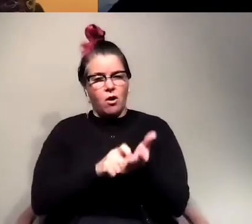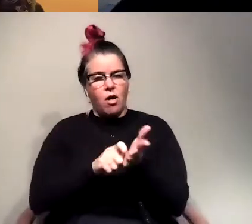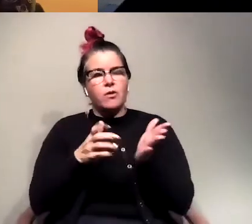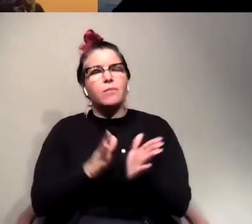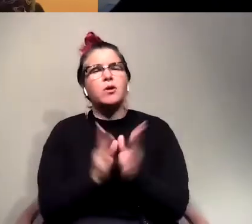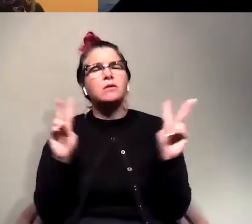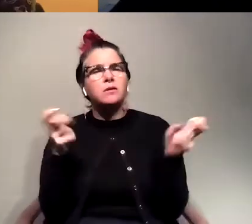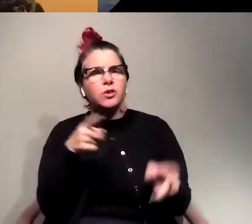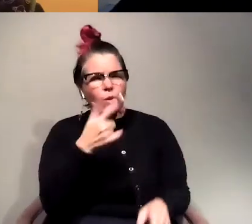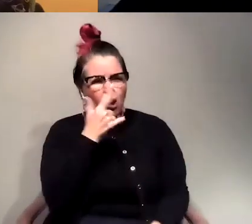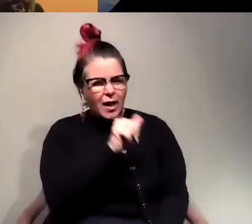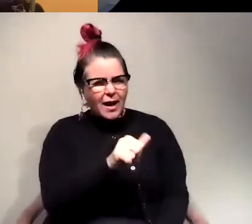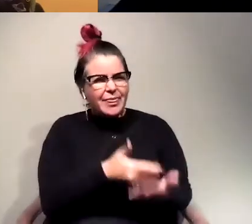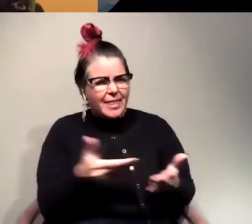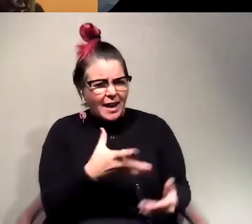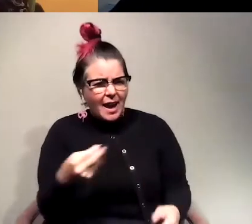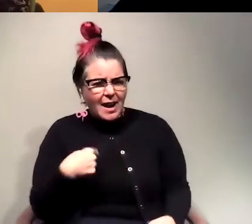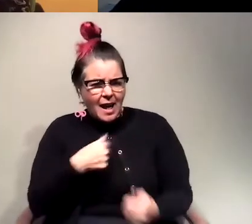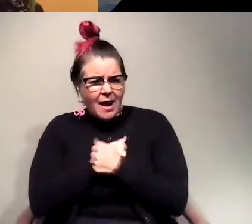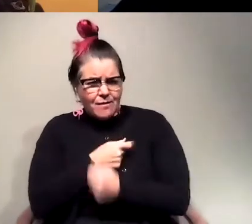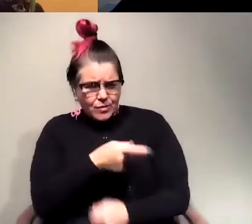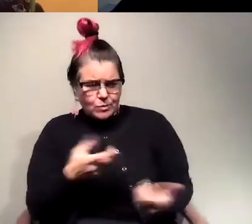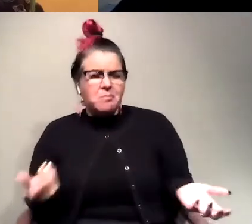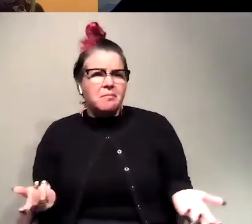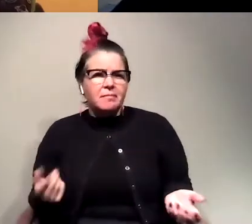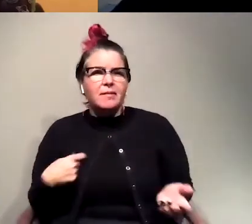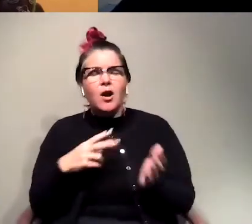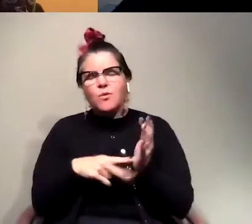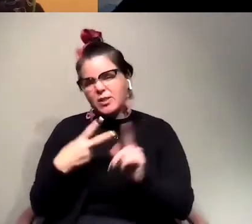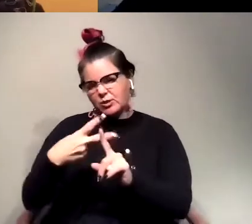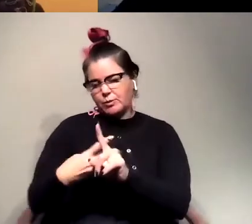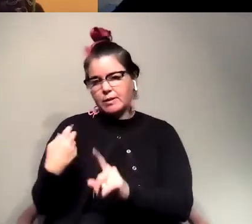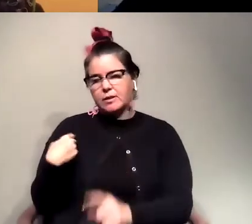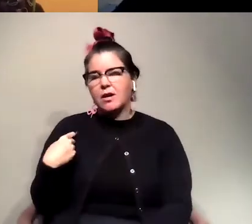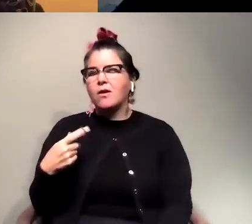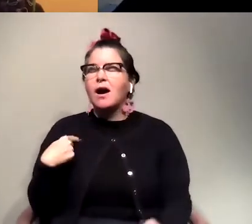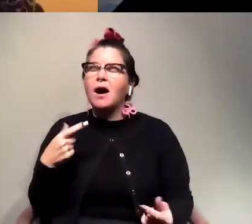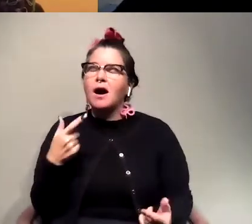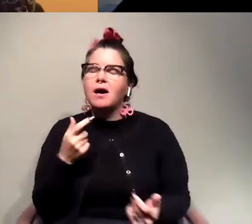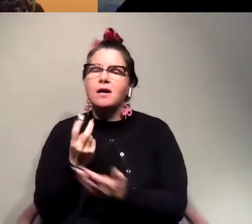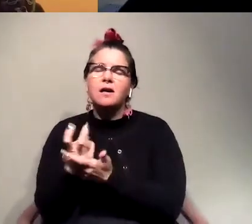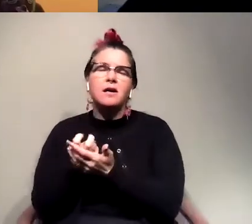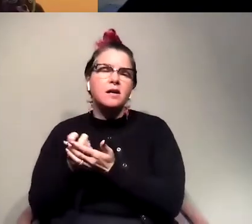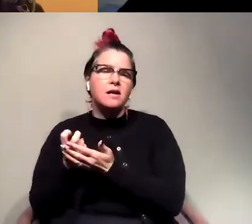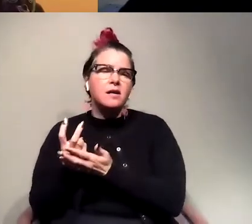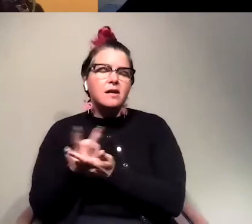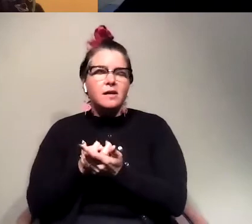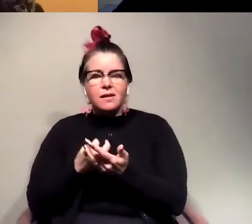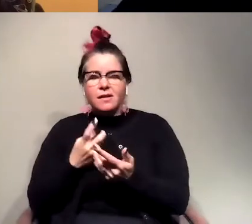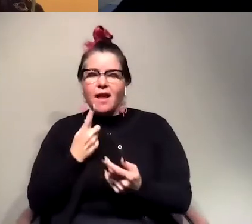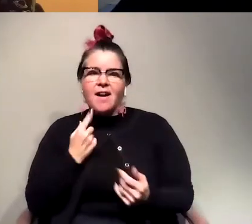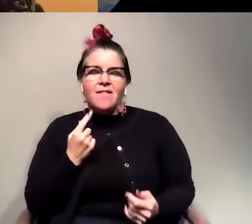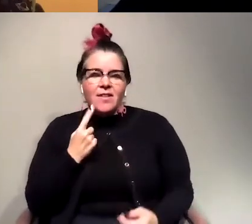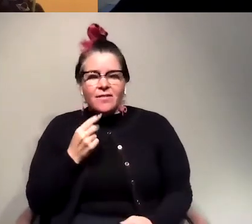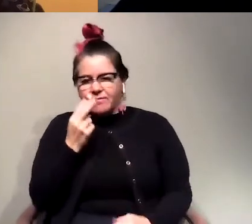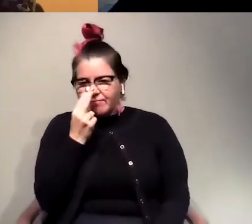You Look Like a Thing and I Love You, which I read a couple months ago and I laughed out loud during like many times